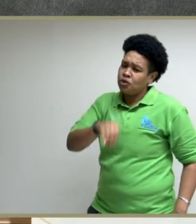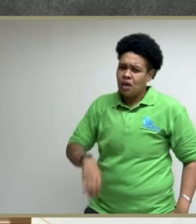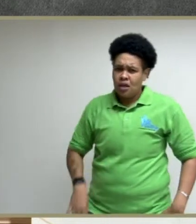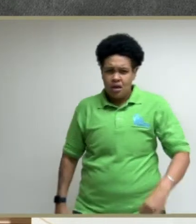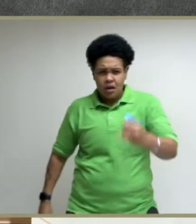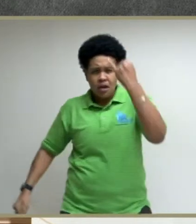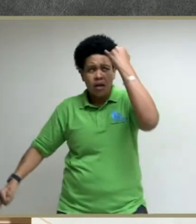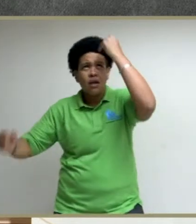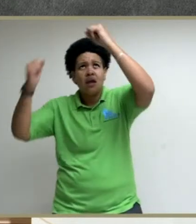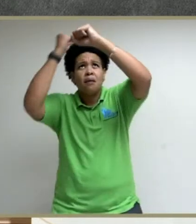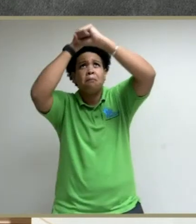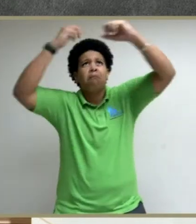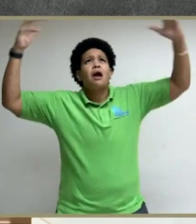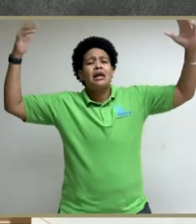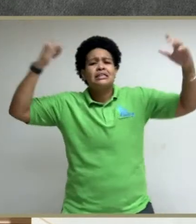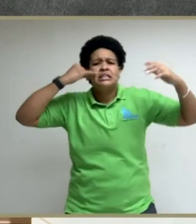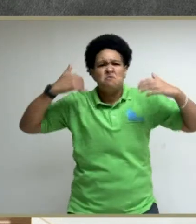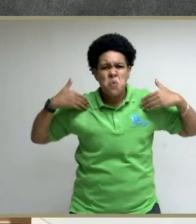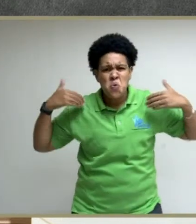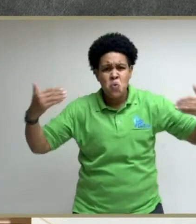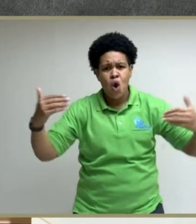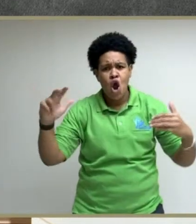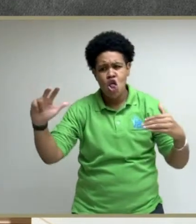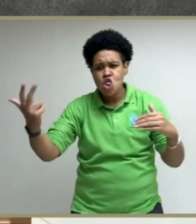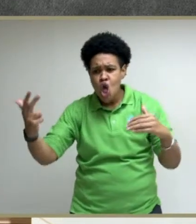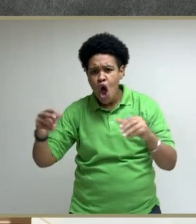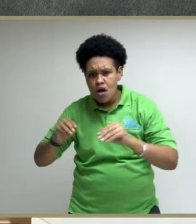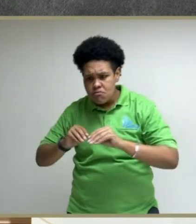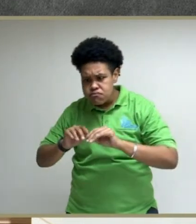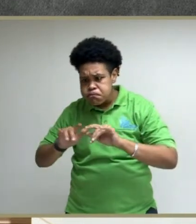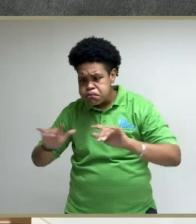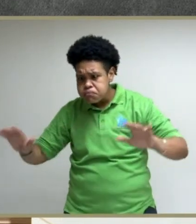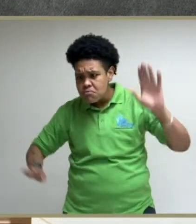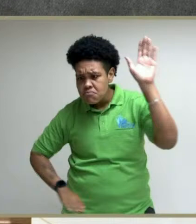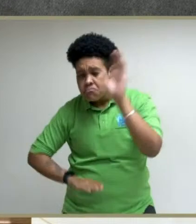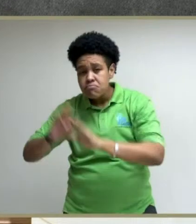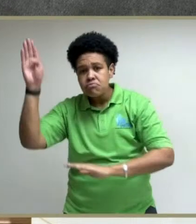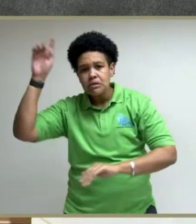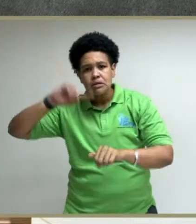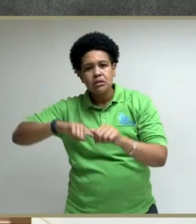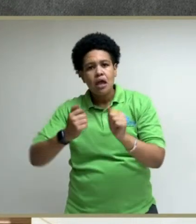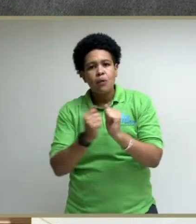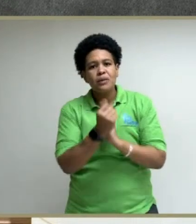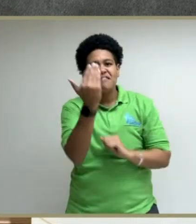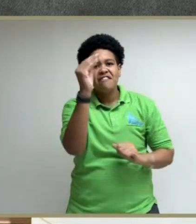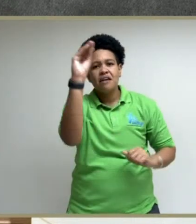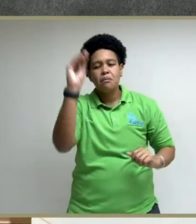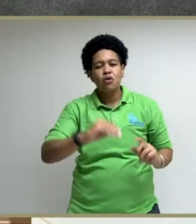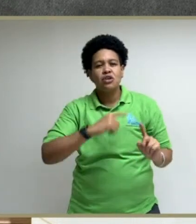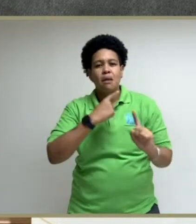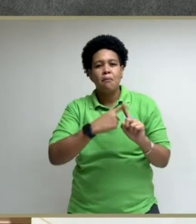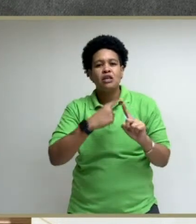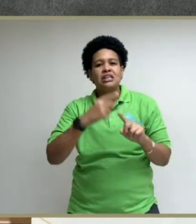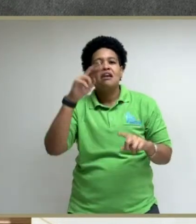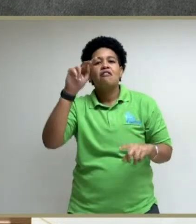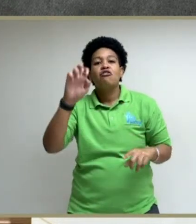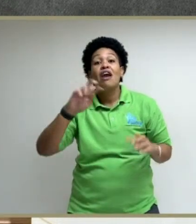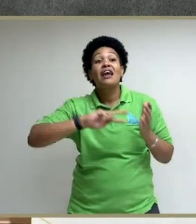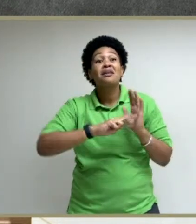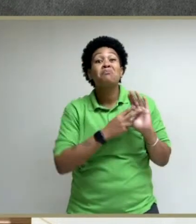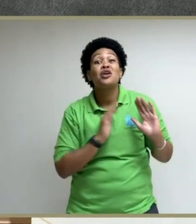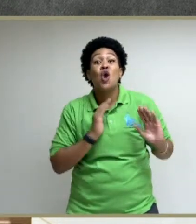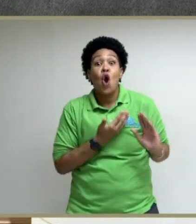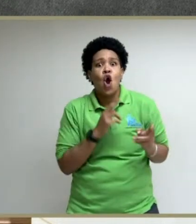were to go into a third wave, starting at a 15% positivity rate? It means that our number